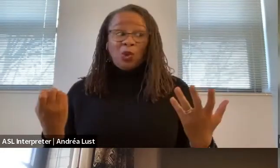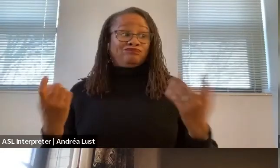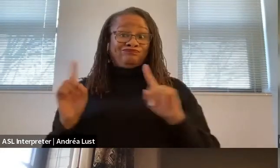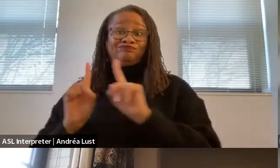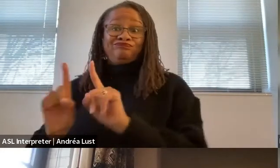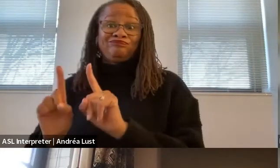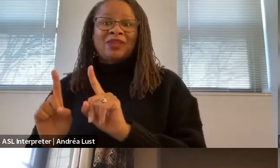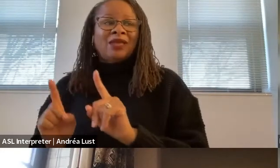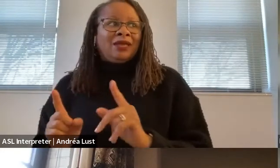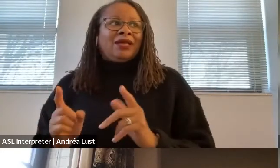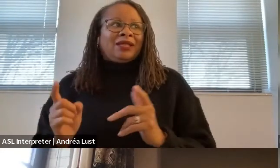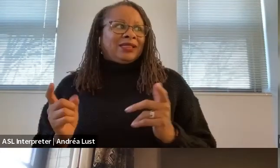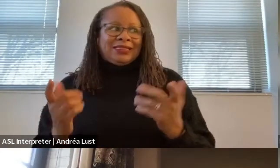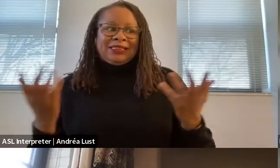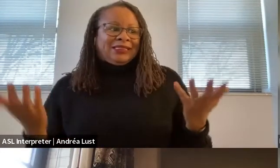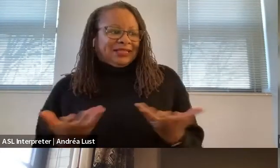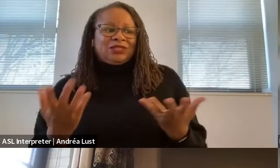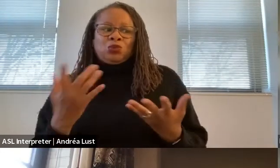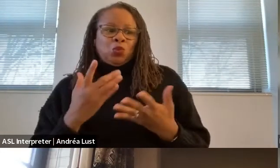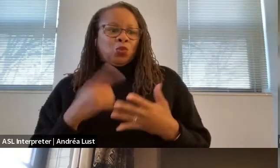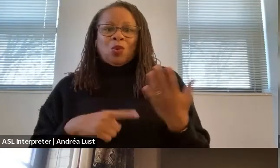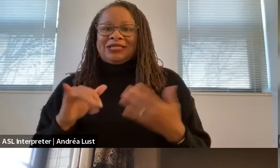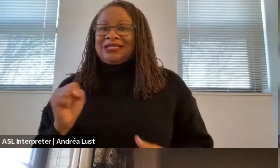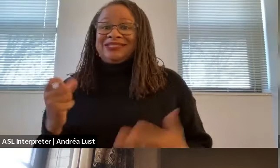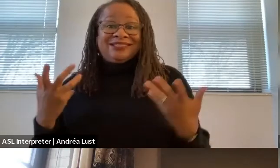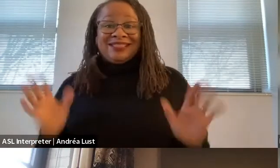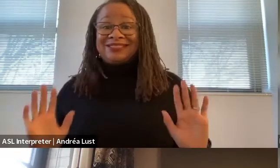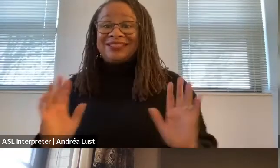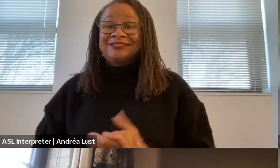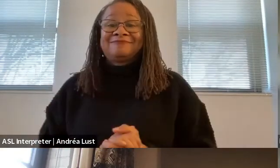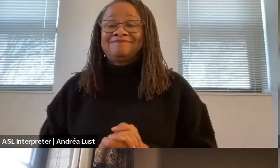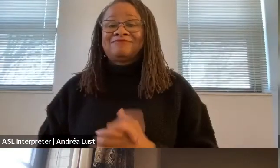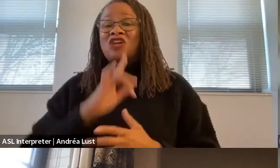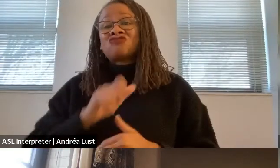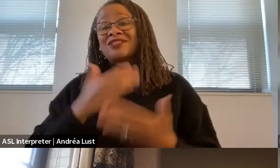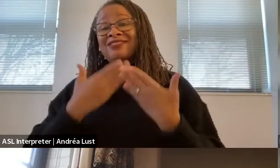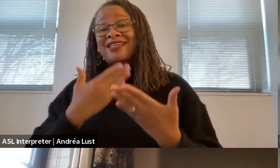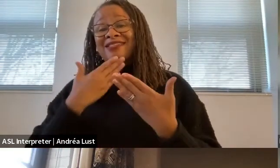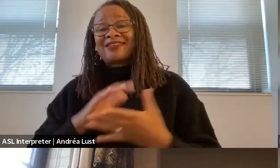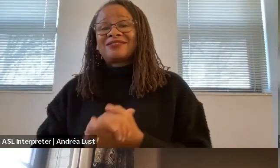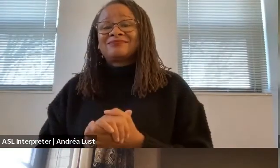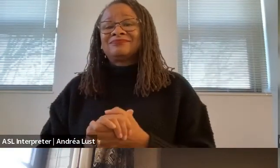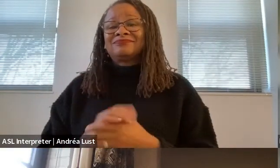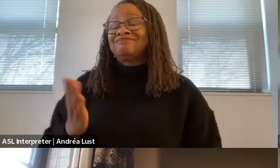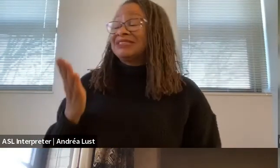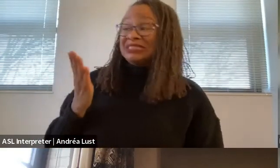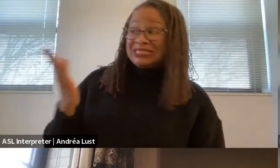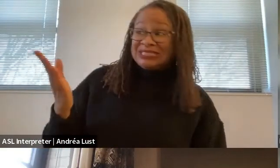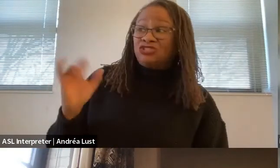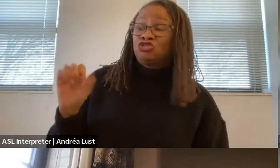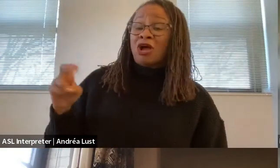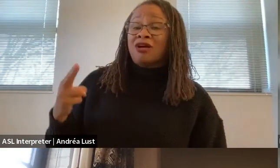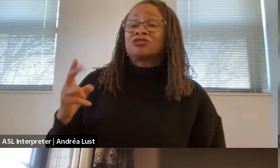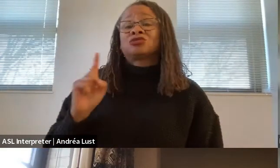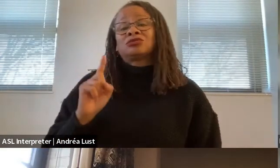And yeah, I'm just really thankful that he